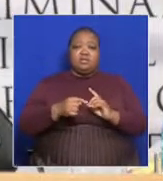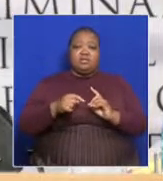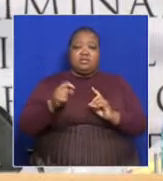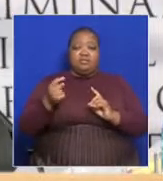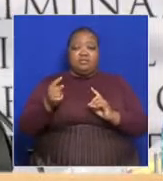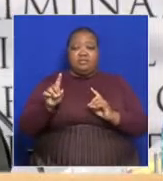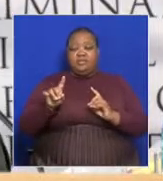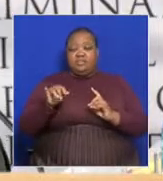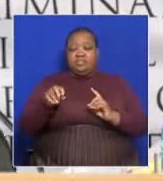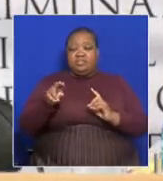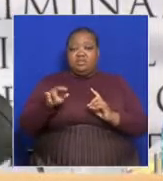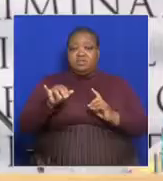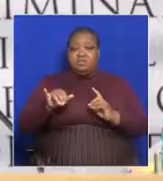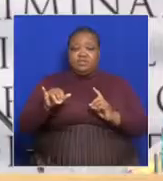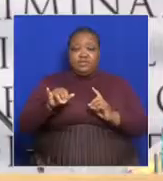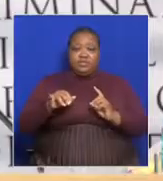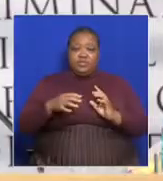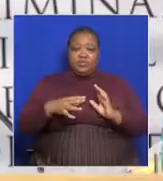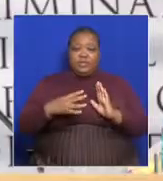there?